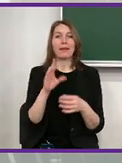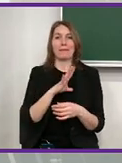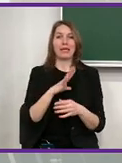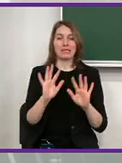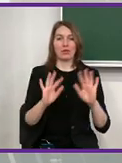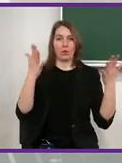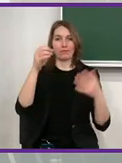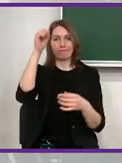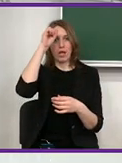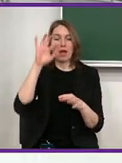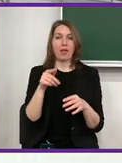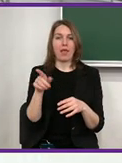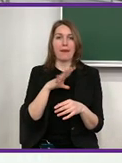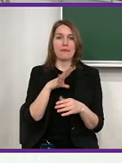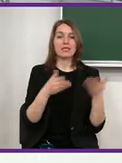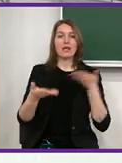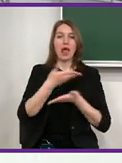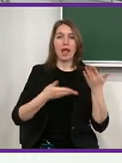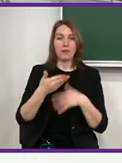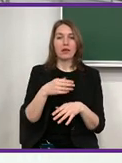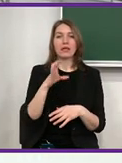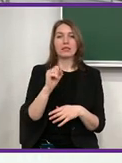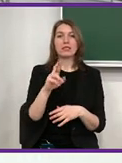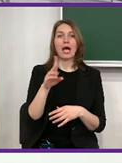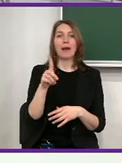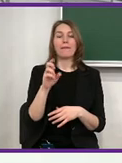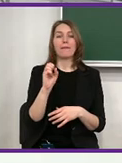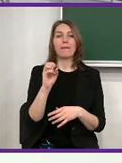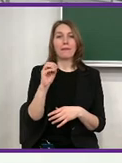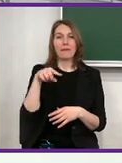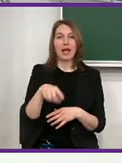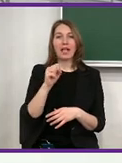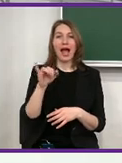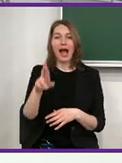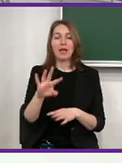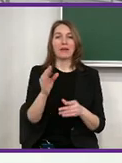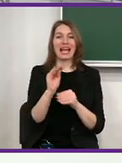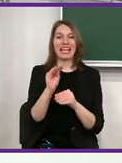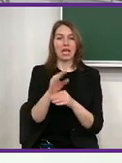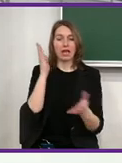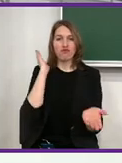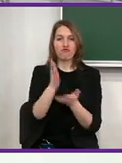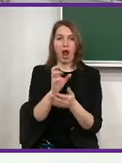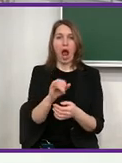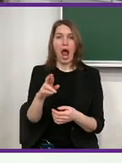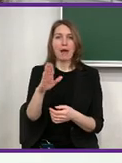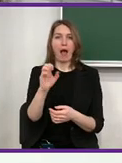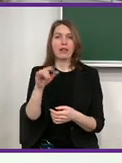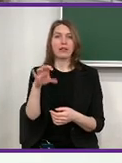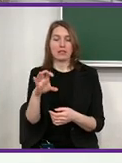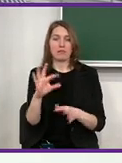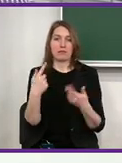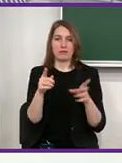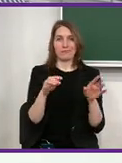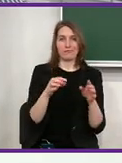And it was actually not due to air Baltic, because they didn't make this choice. It was made